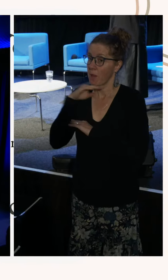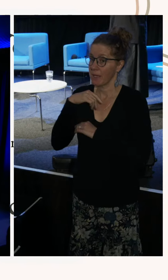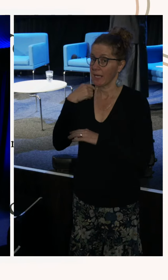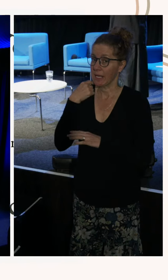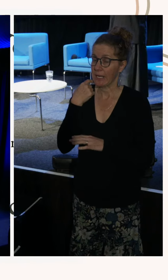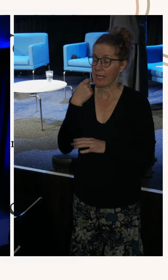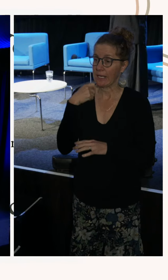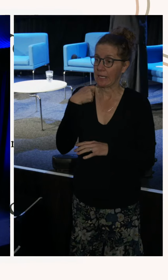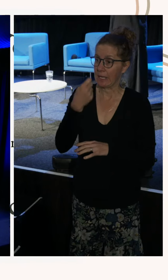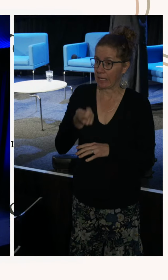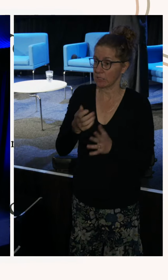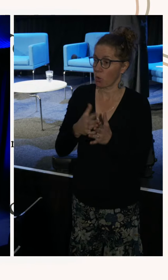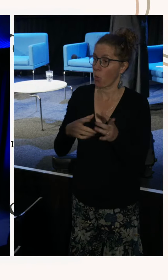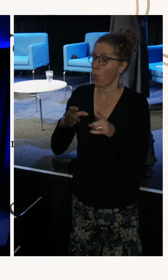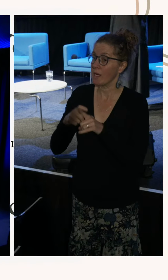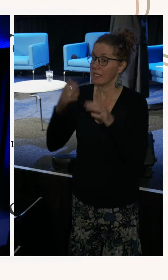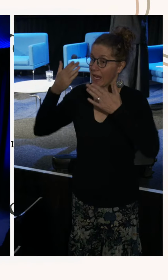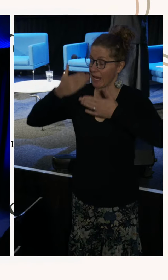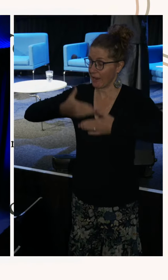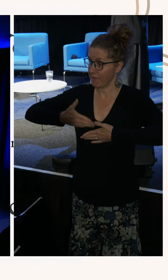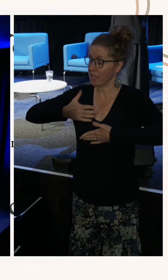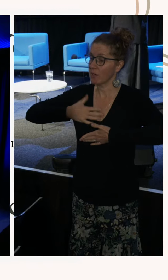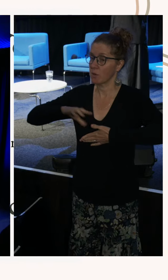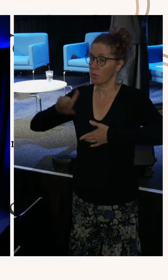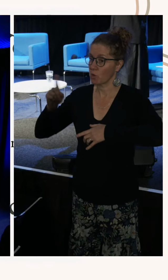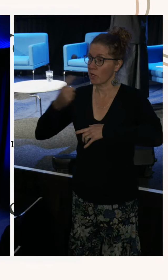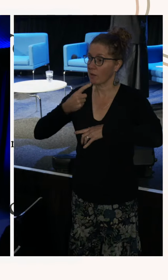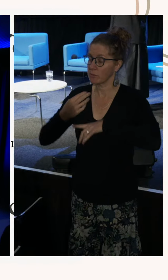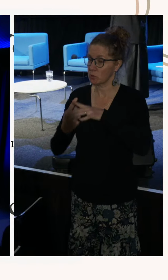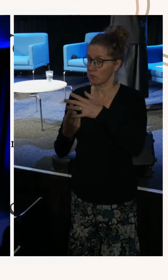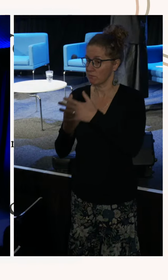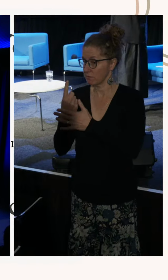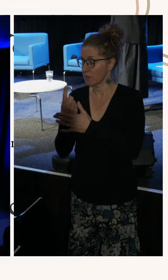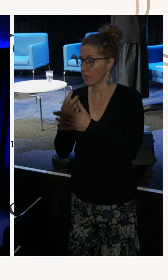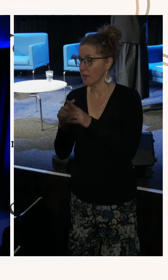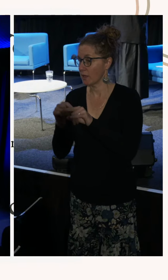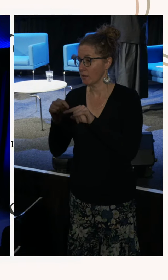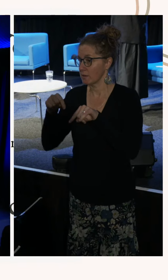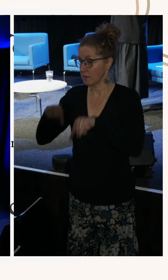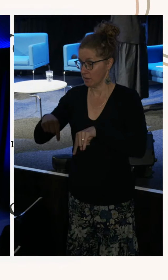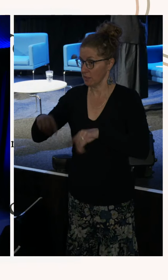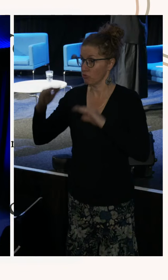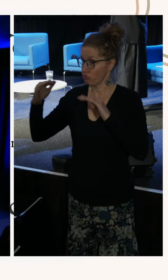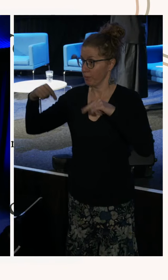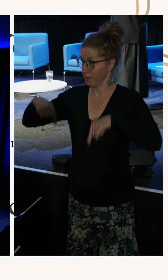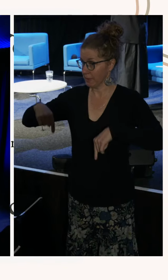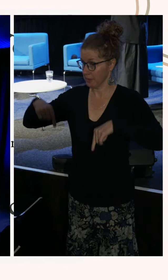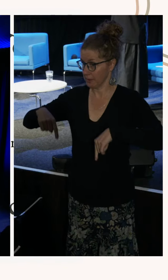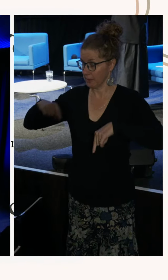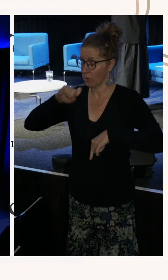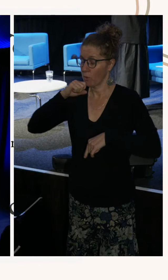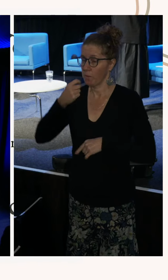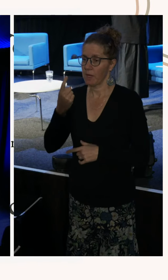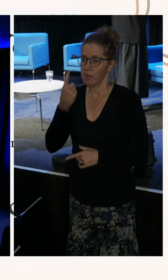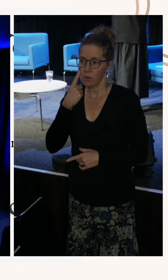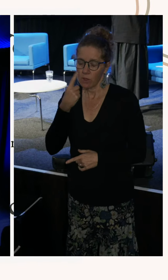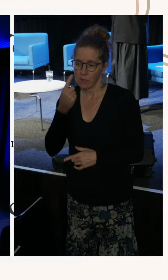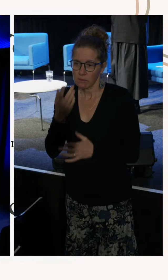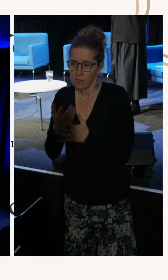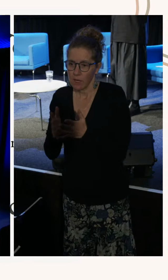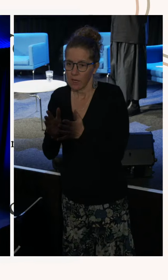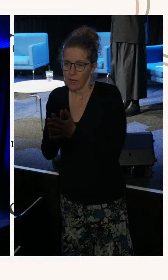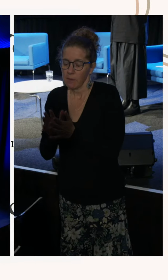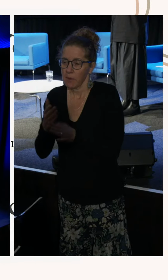Wednesday evening, I believe, and would like to come to an event held in this very room, we'll actually be looking at a